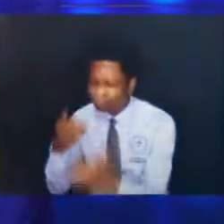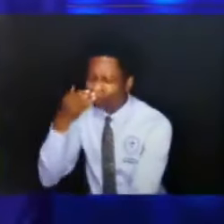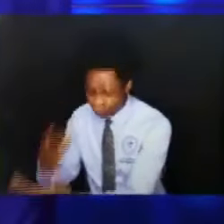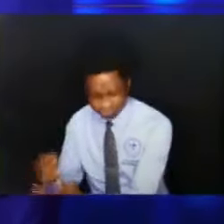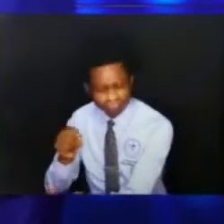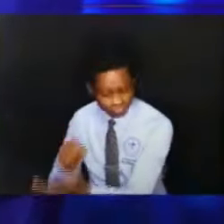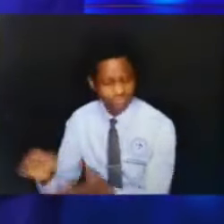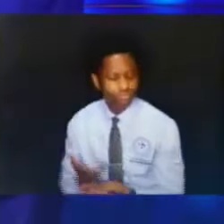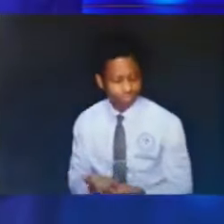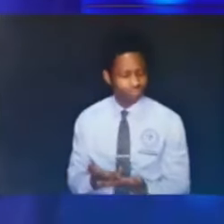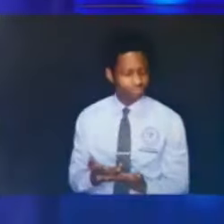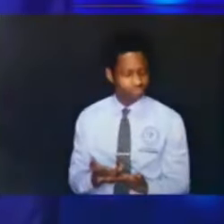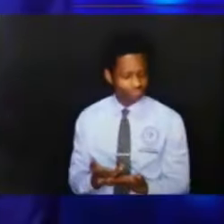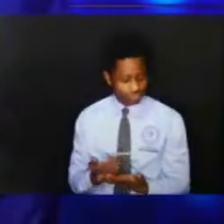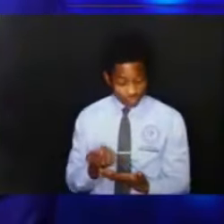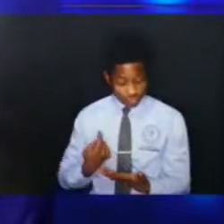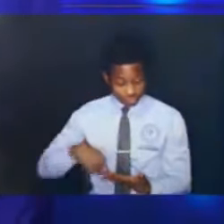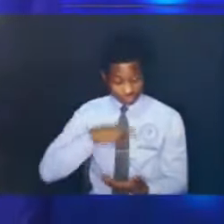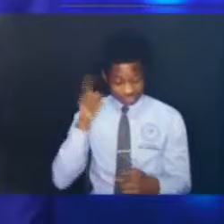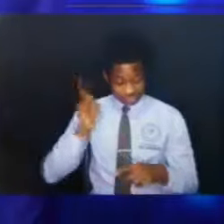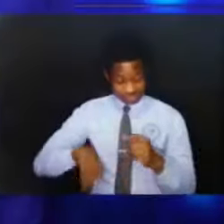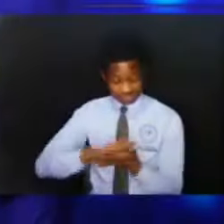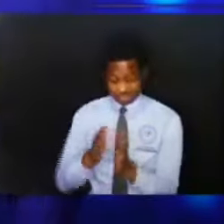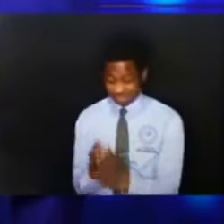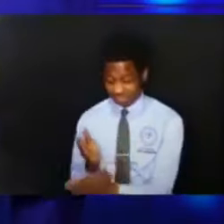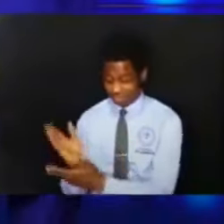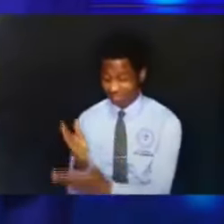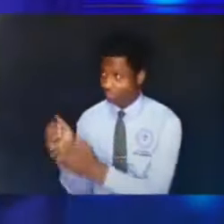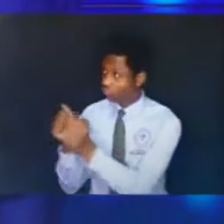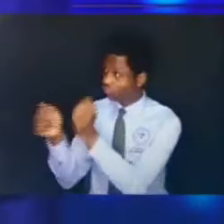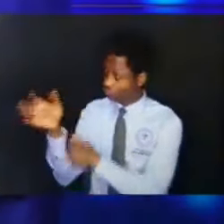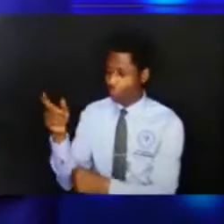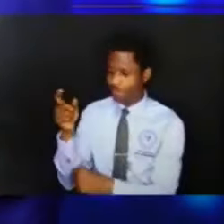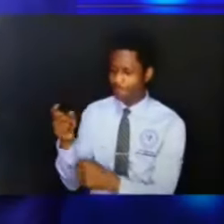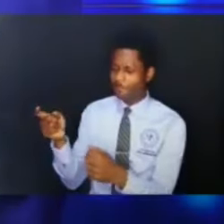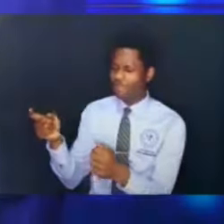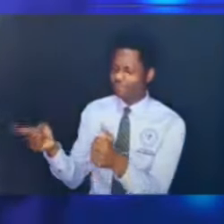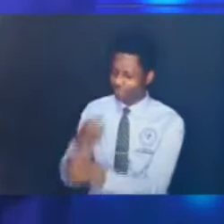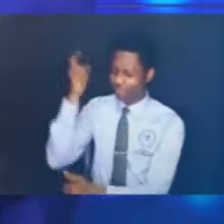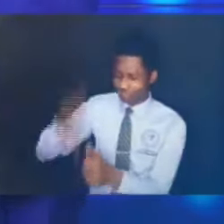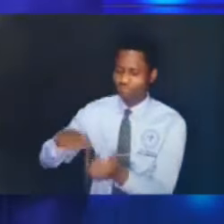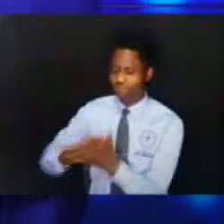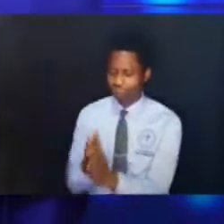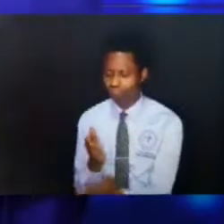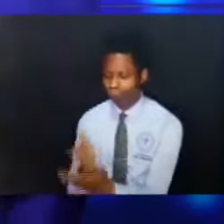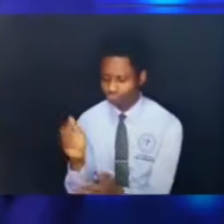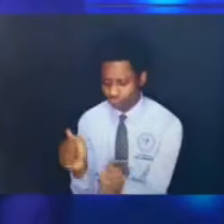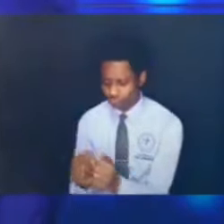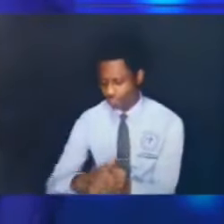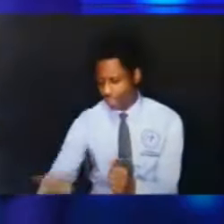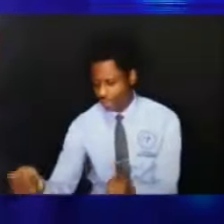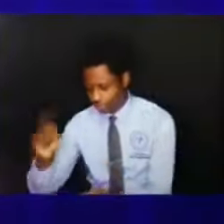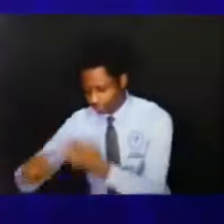God. I don't know. You into me ni nyango pon emomu. Until we are right with one another.